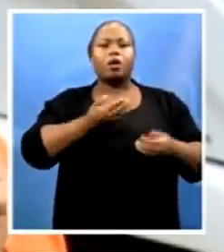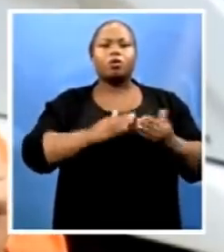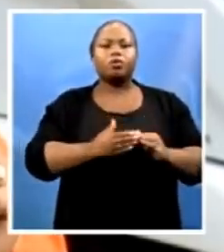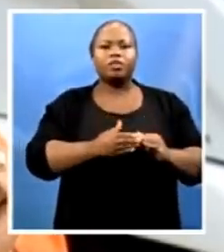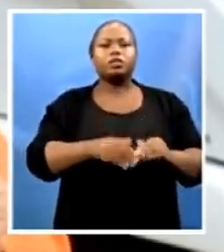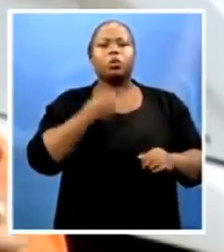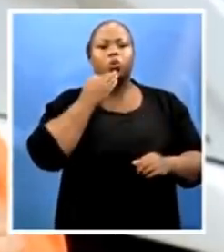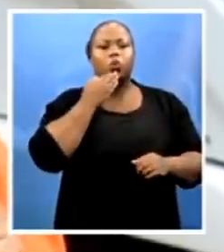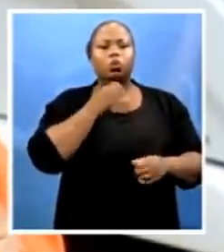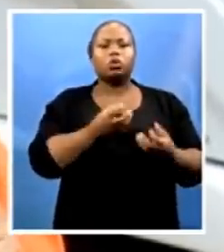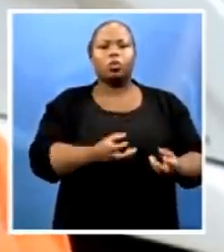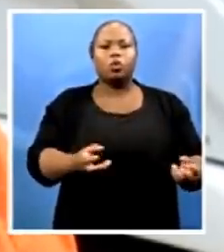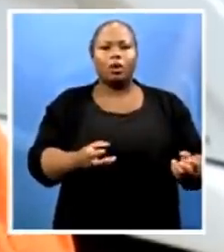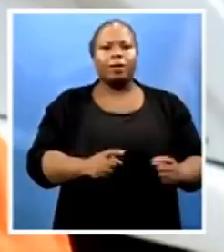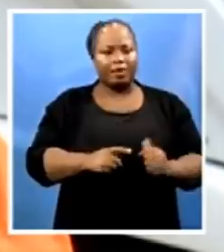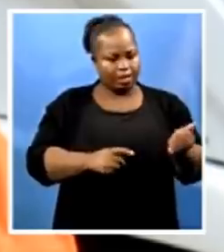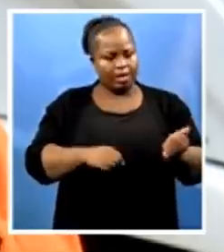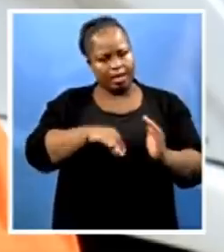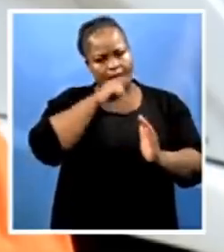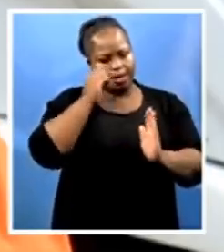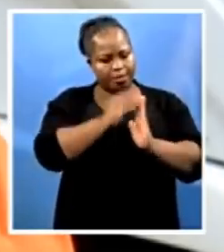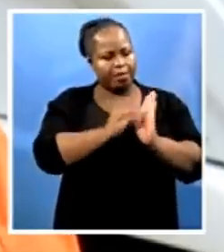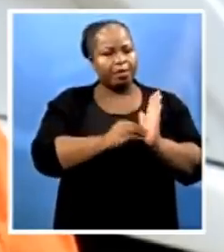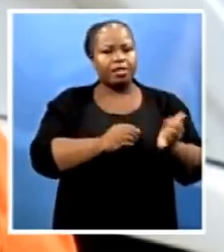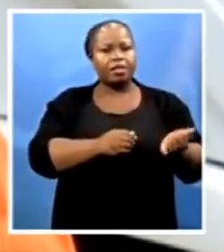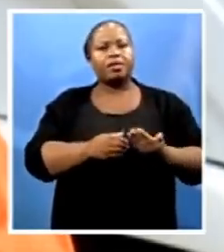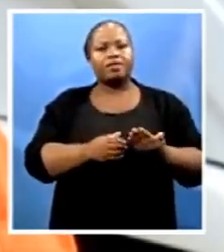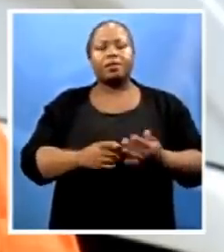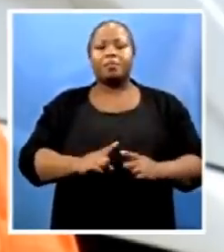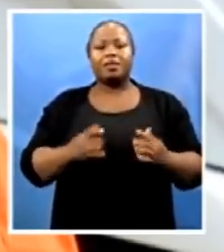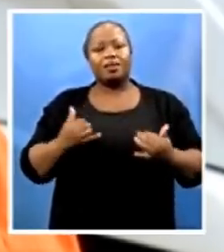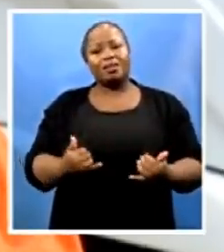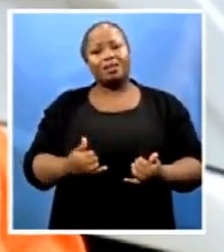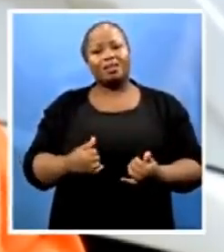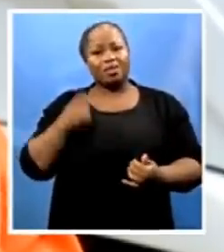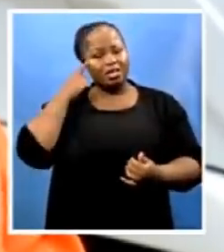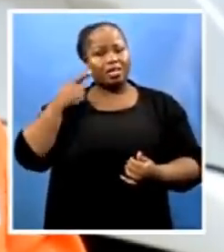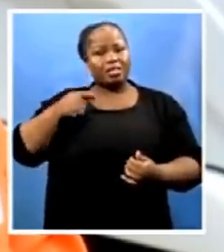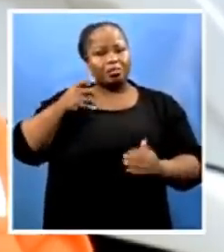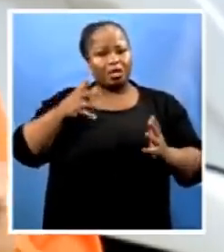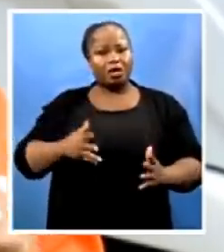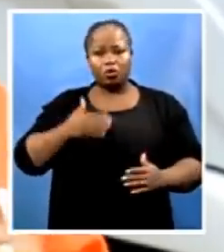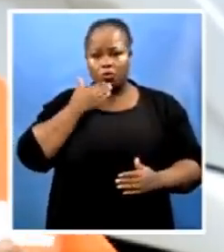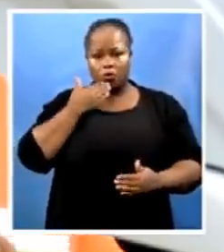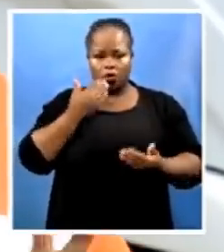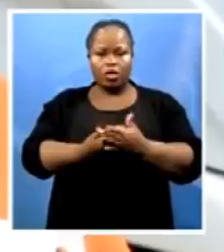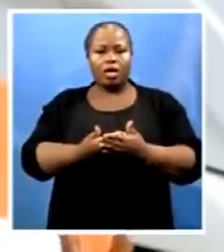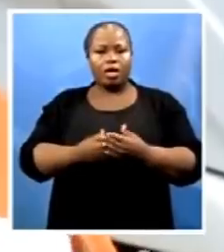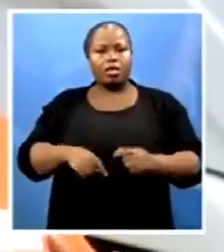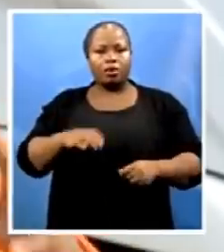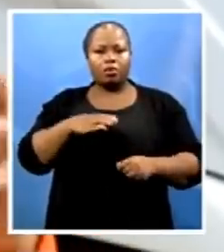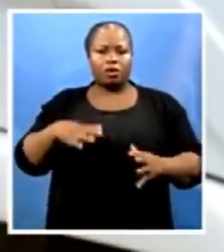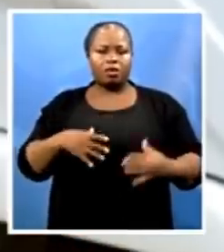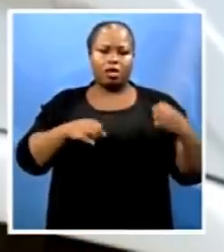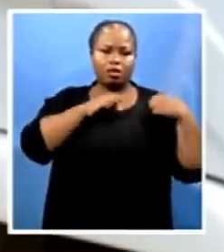end of by the look of things, we will have speakers to hold the councillors accountable. As of now, we have